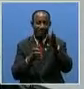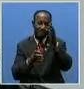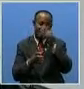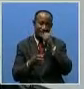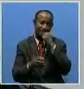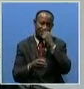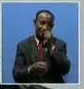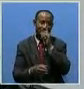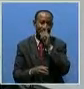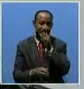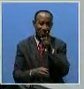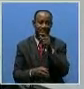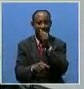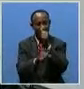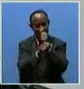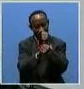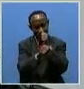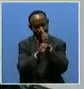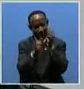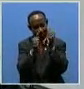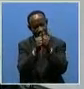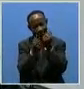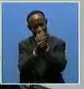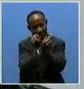and we're working towards delivering value.